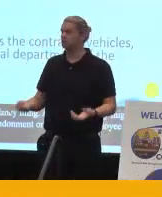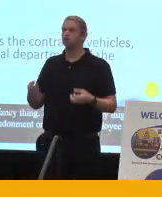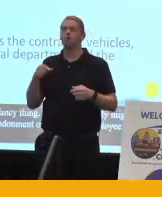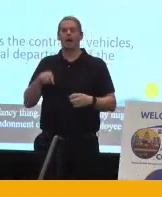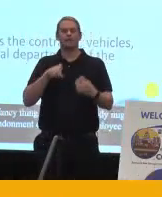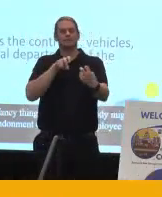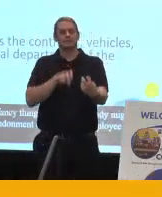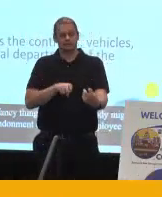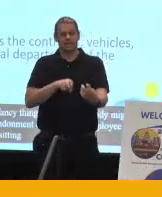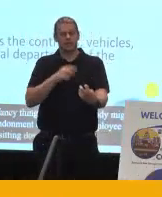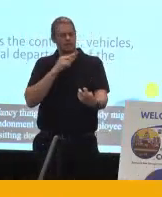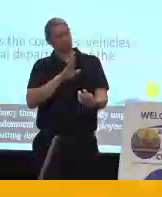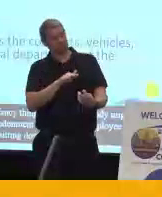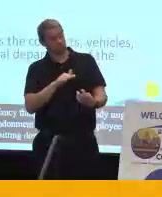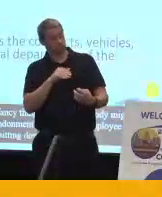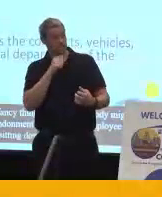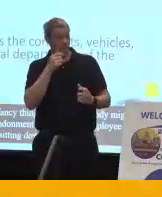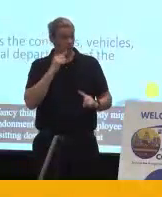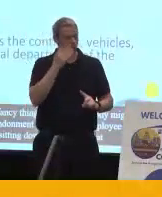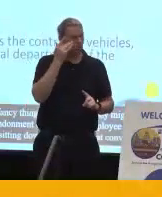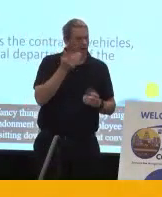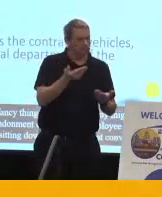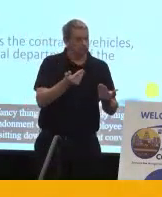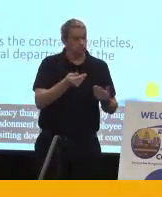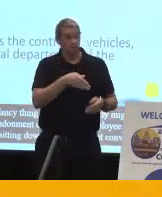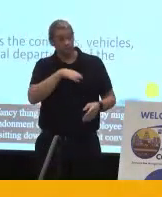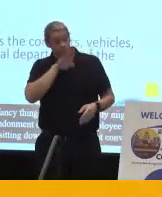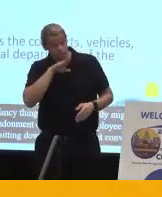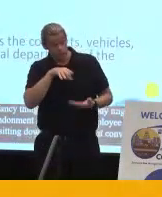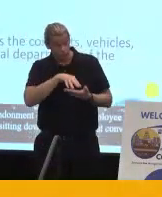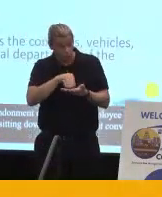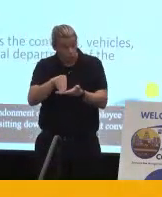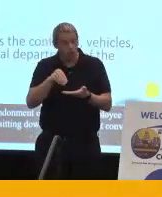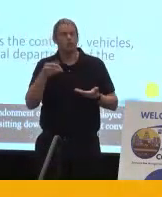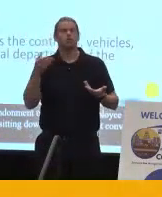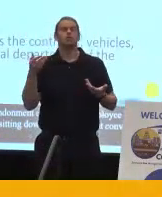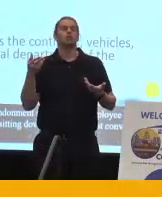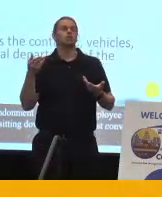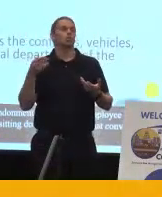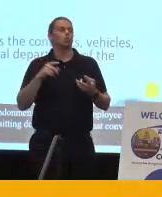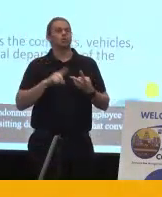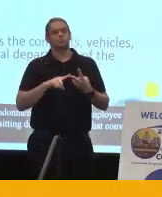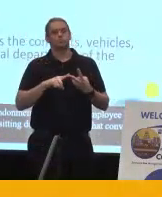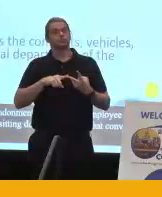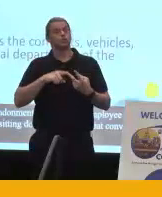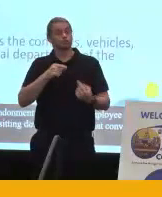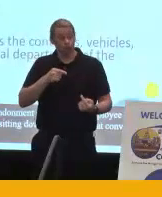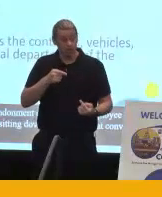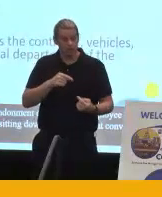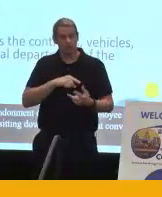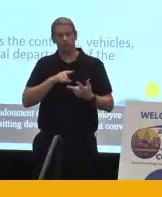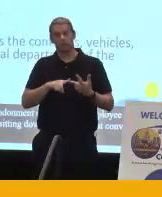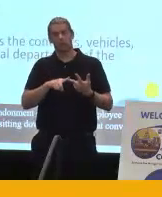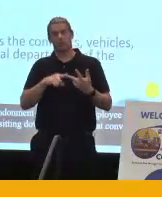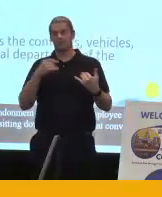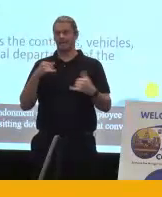why isn't it working? Is it frustrating for them to then learn they're struggling or their work isn't what it used to